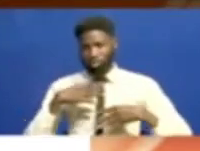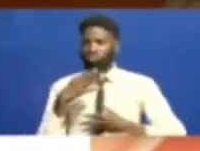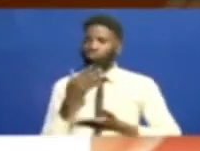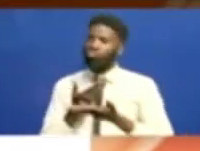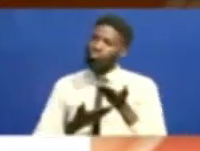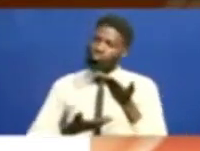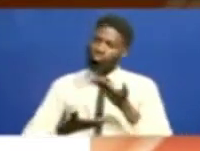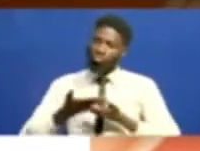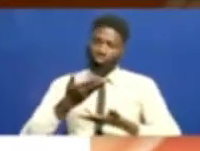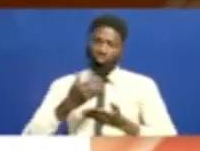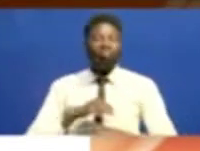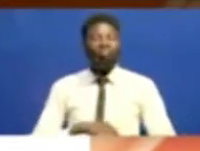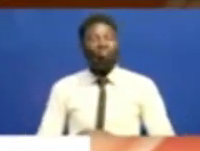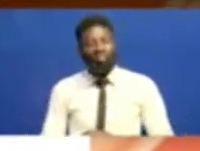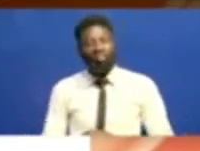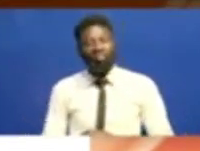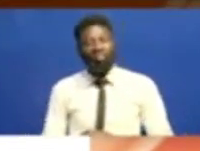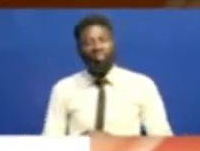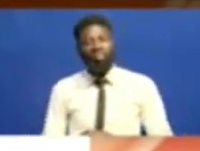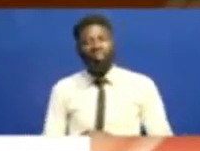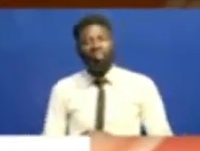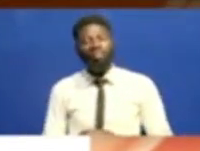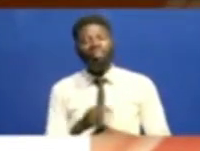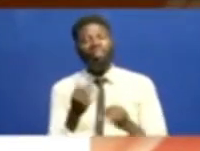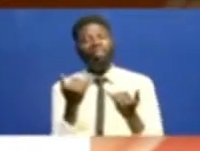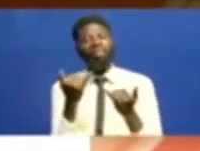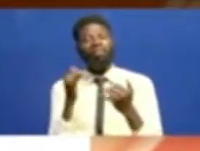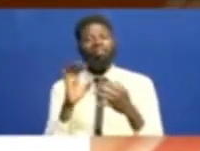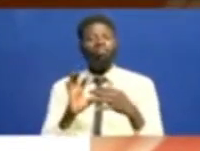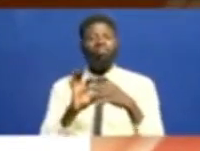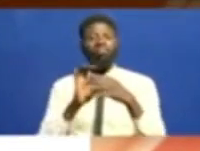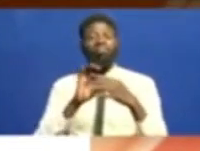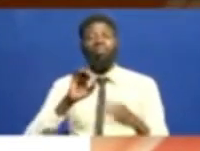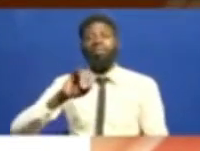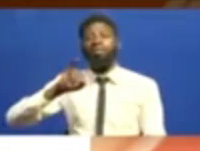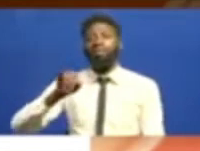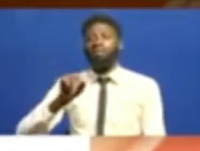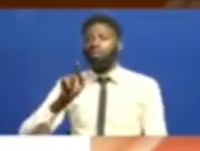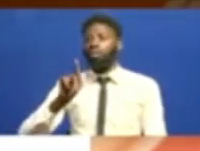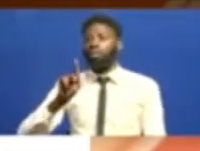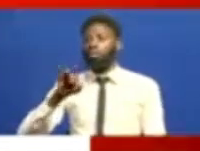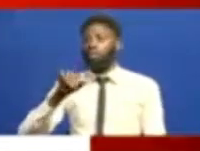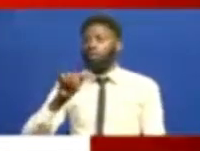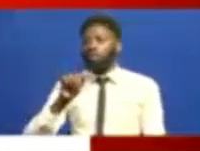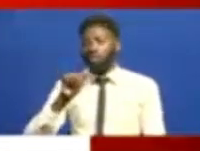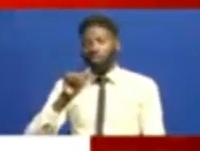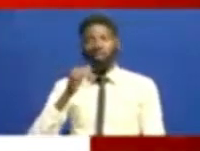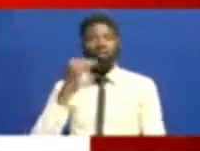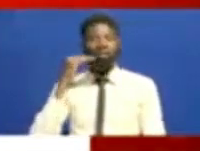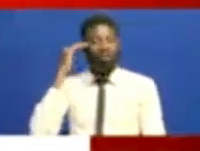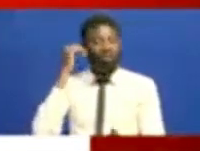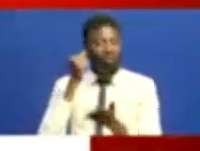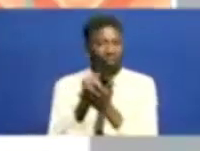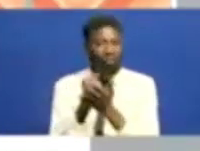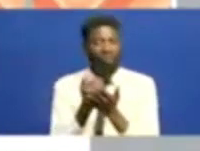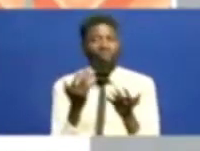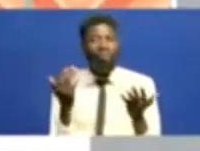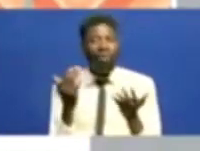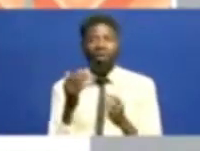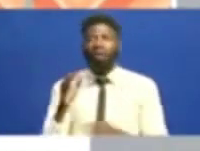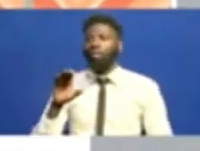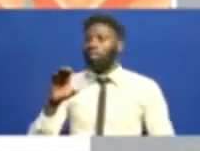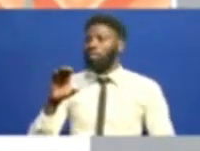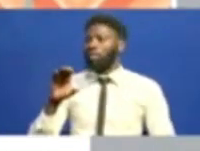Now, in other news, we cross over to the Kenya Airports Authority head office, where Road and Transport Cabinet